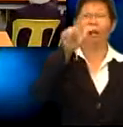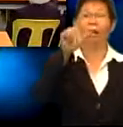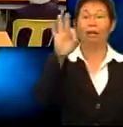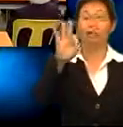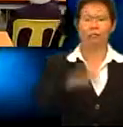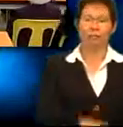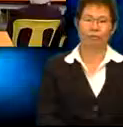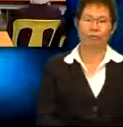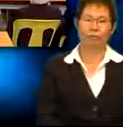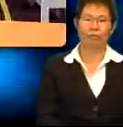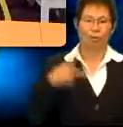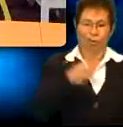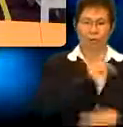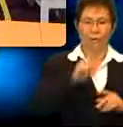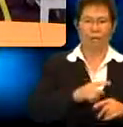Alif?